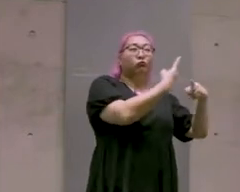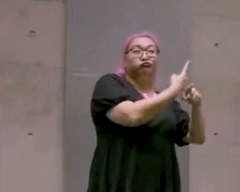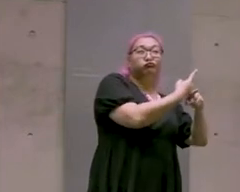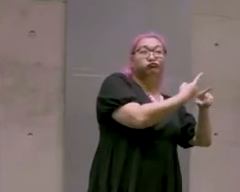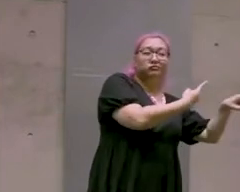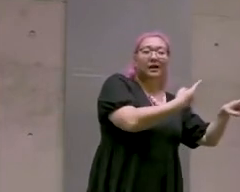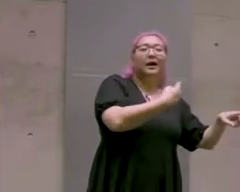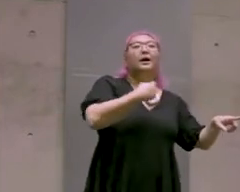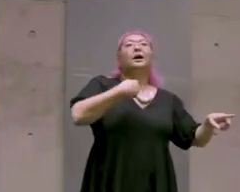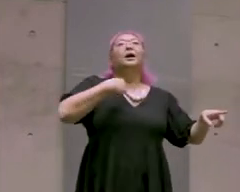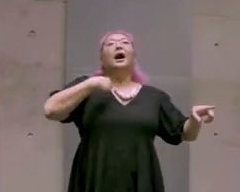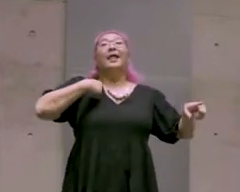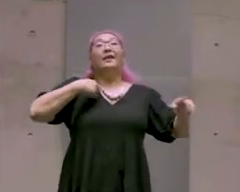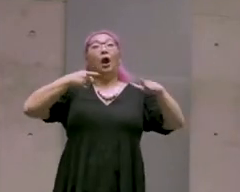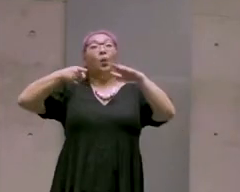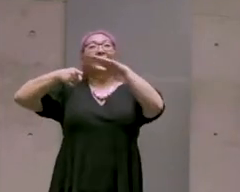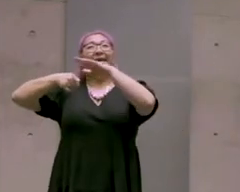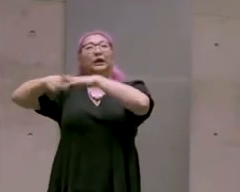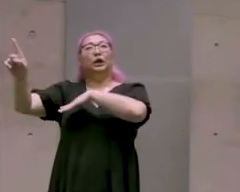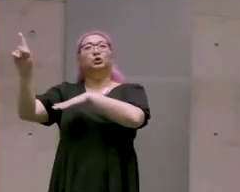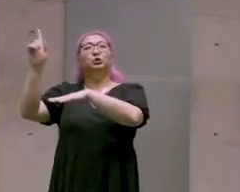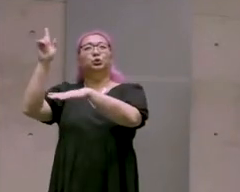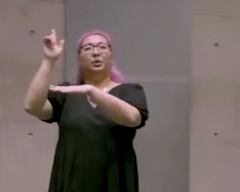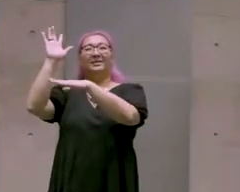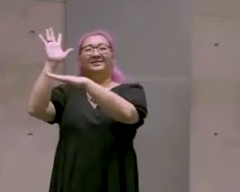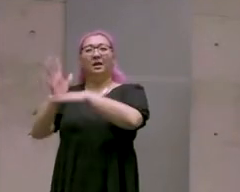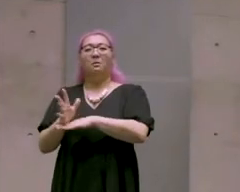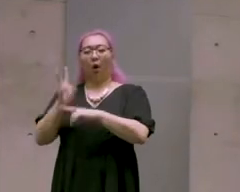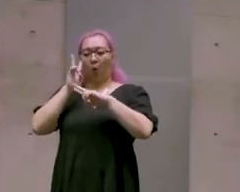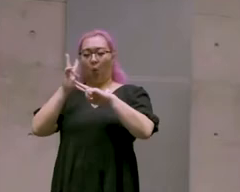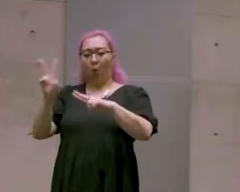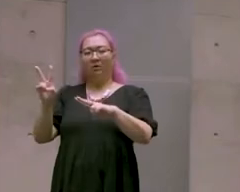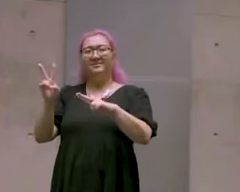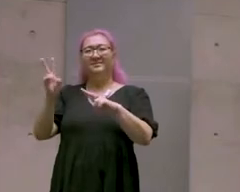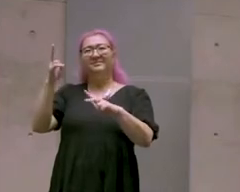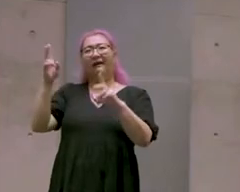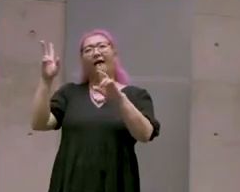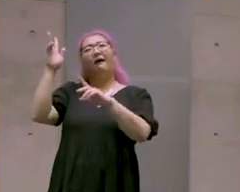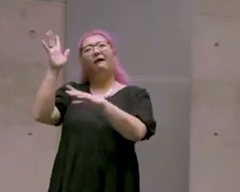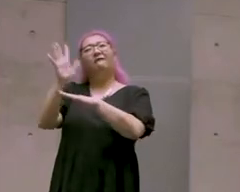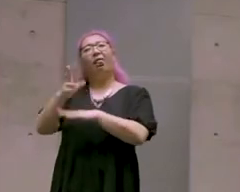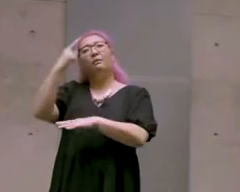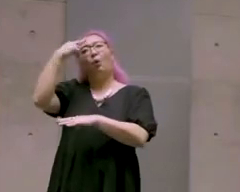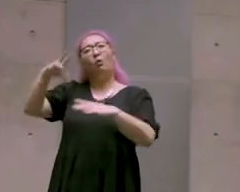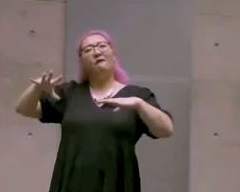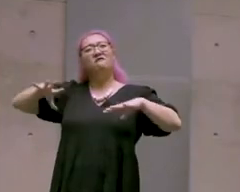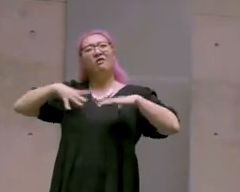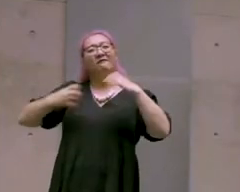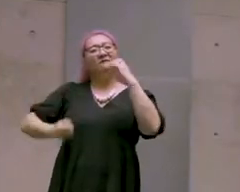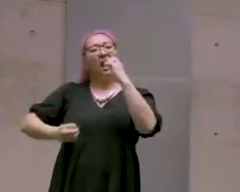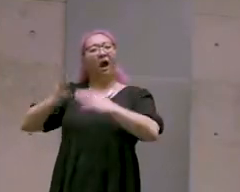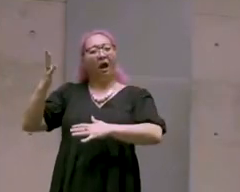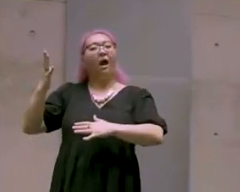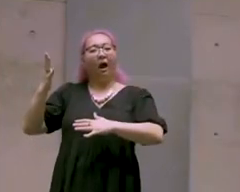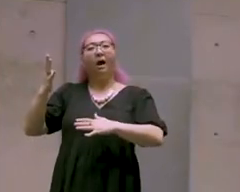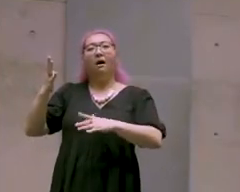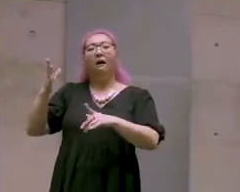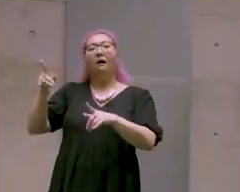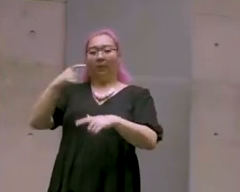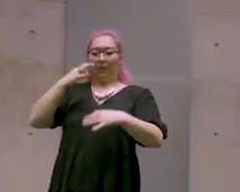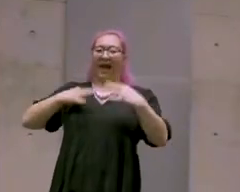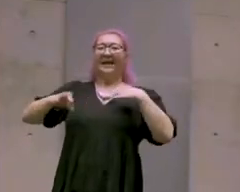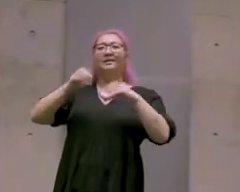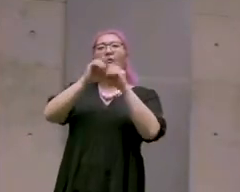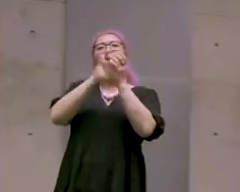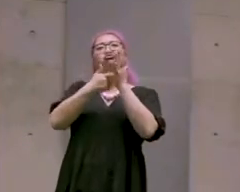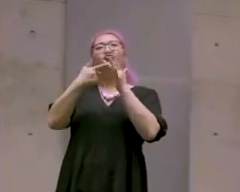Free Fire, the Brie Larson. It's really good. Brie Larson, in a warehouse. It's that, isn't it? Yeah. He took me to see that, and it kind of got a kind of John